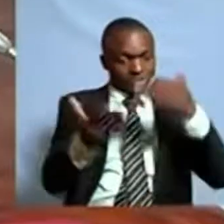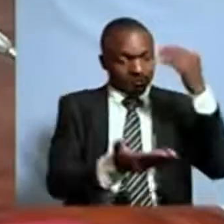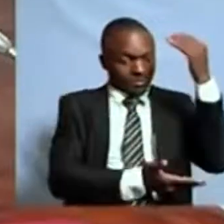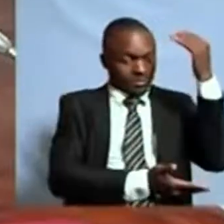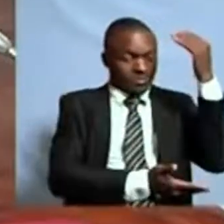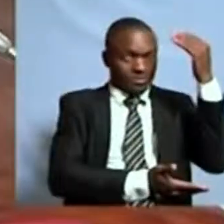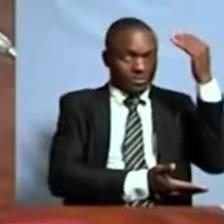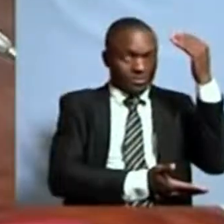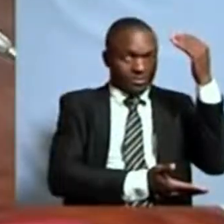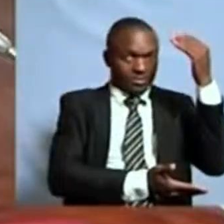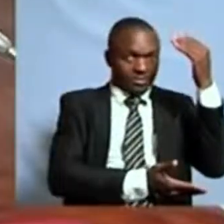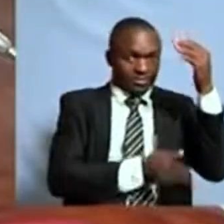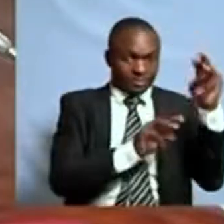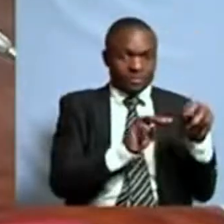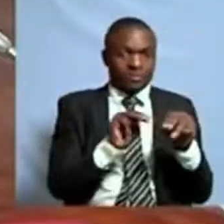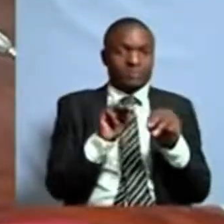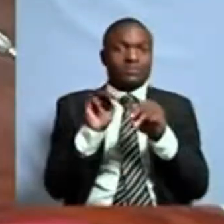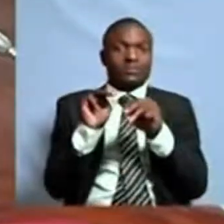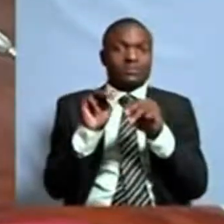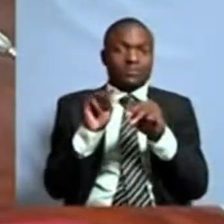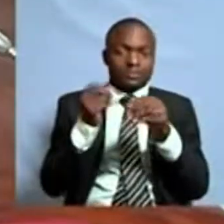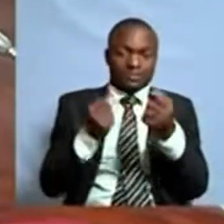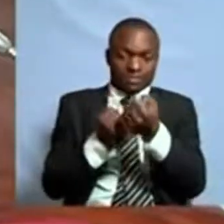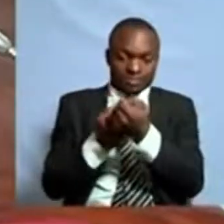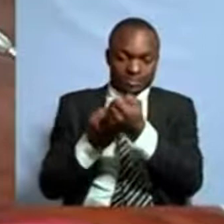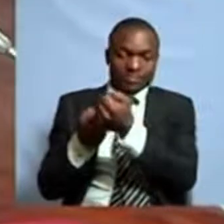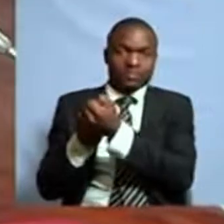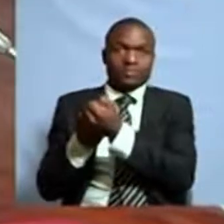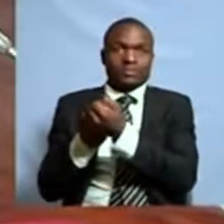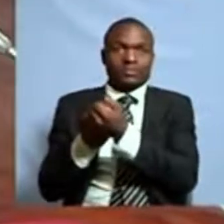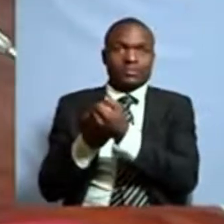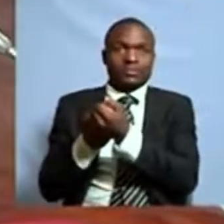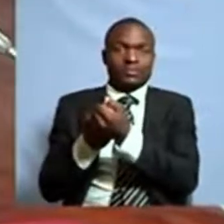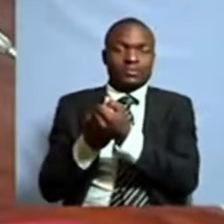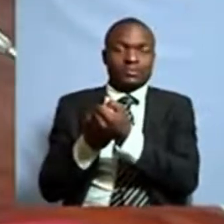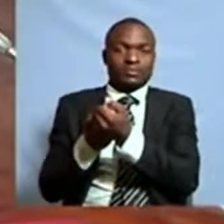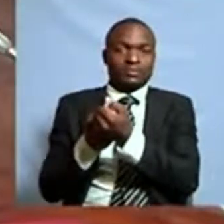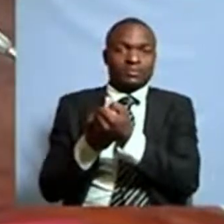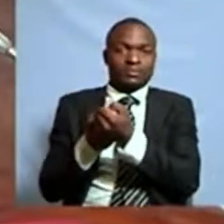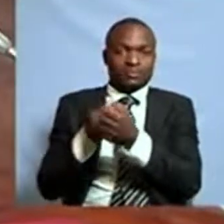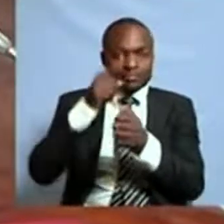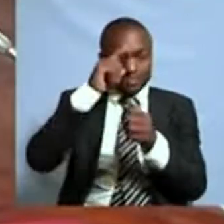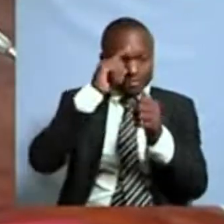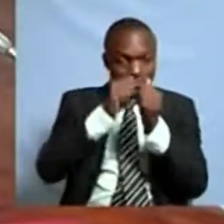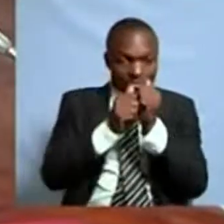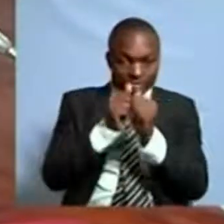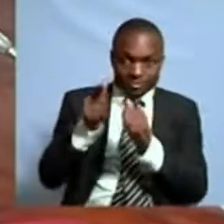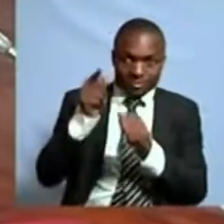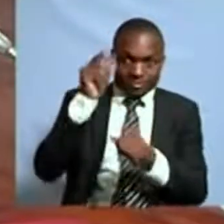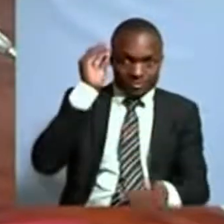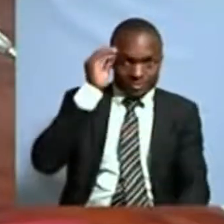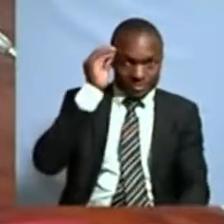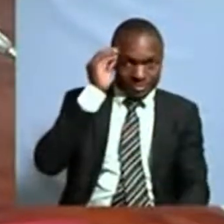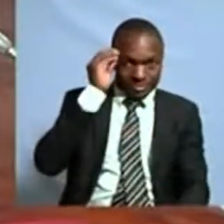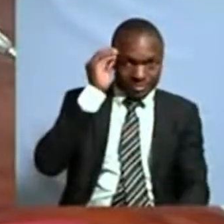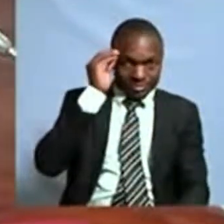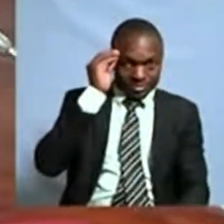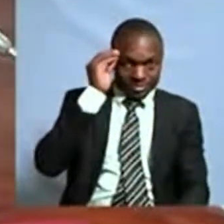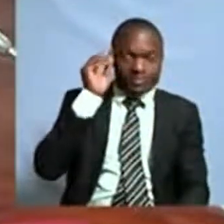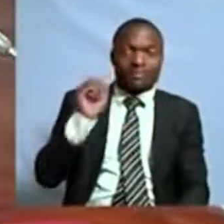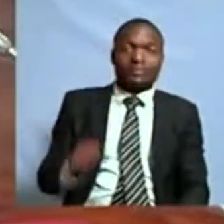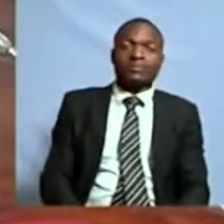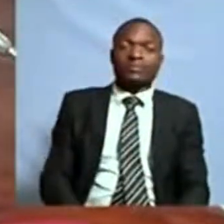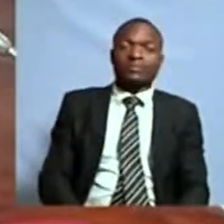move. We support it because we know that